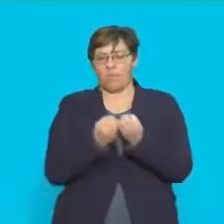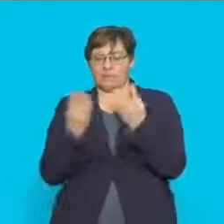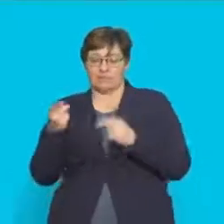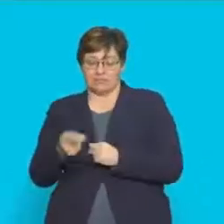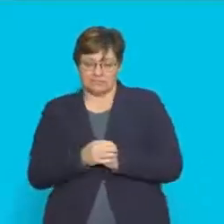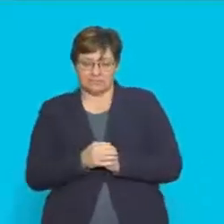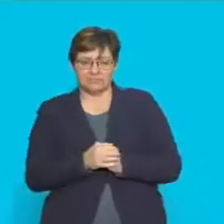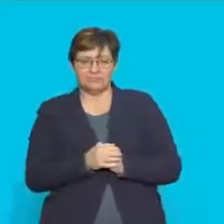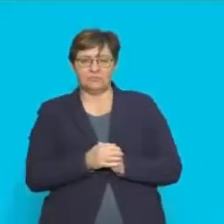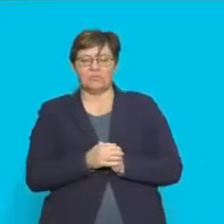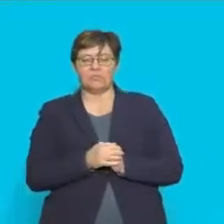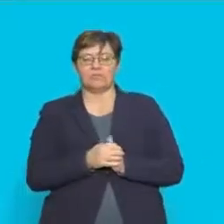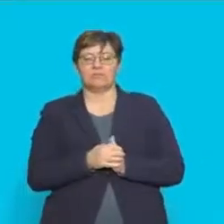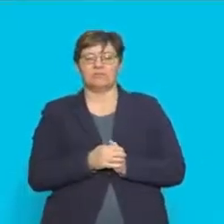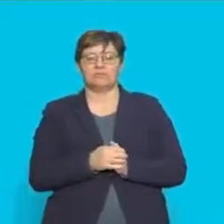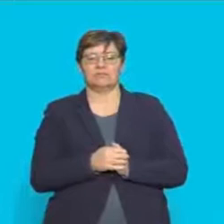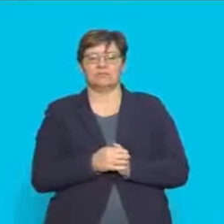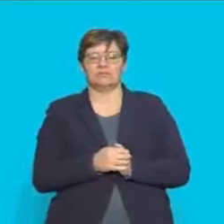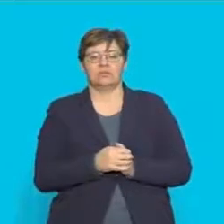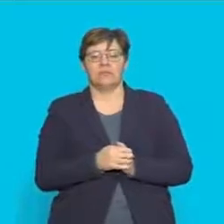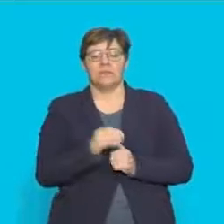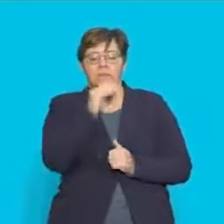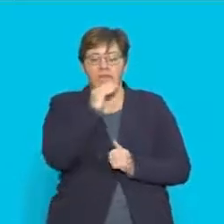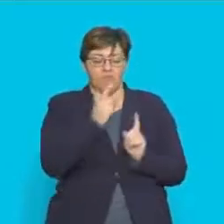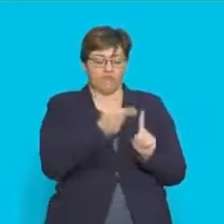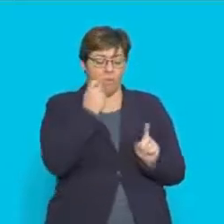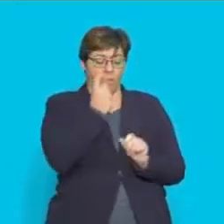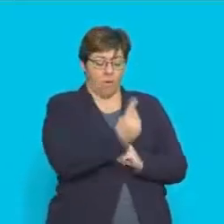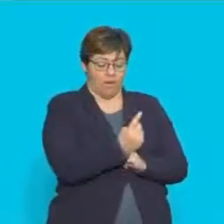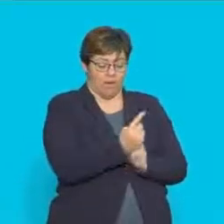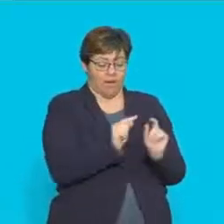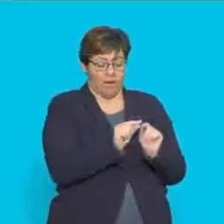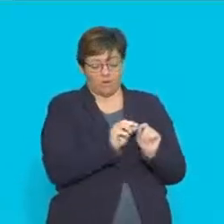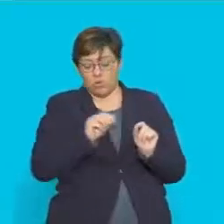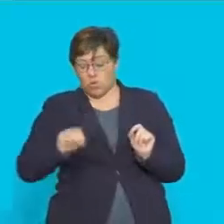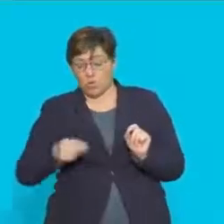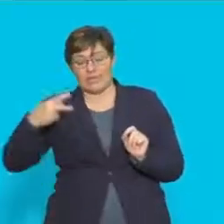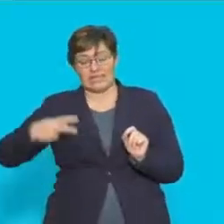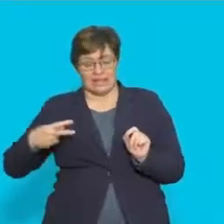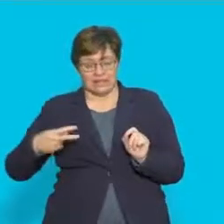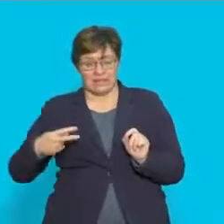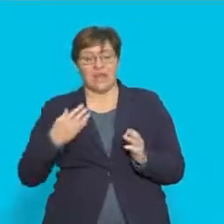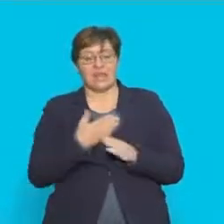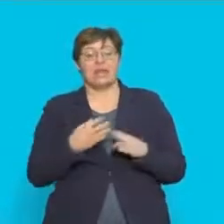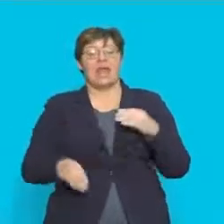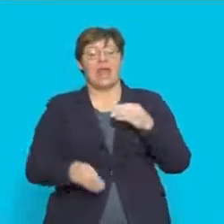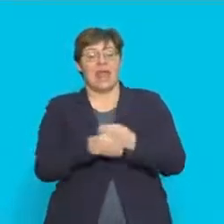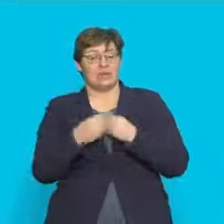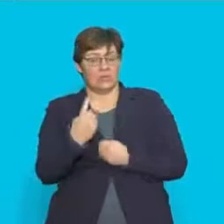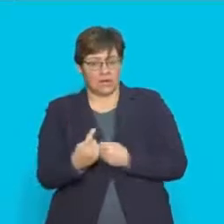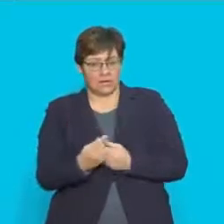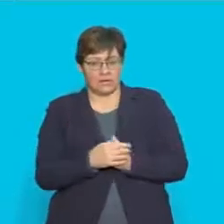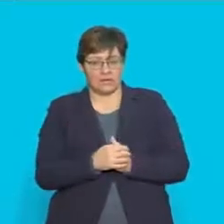a times. So what I simply mean is, for me to move from the first number to the second number, I can add